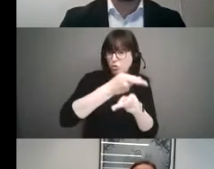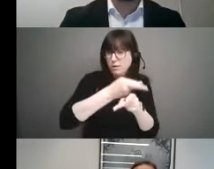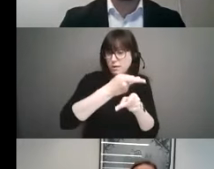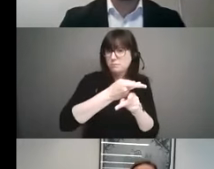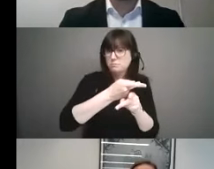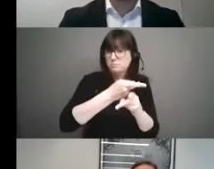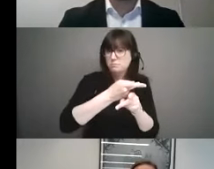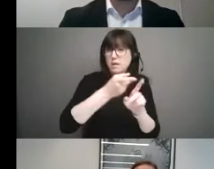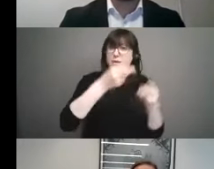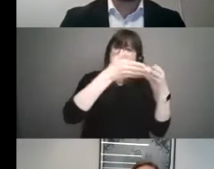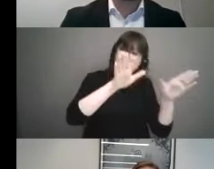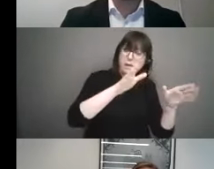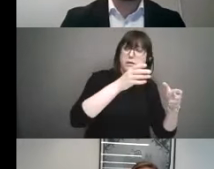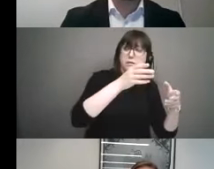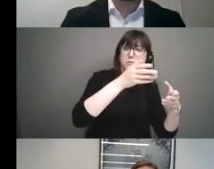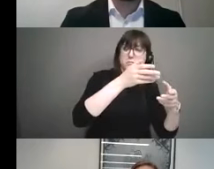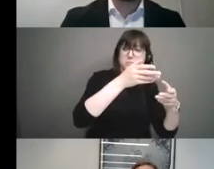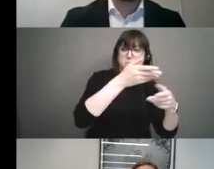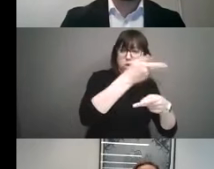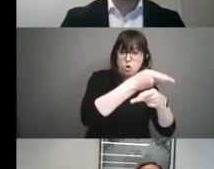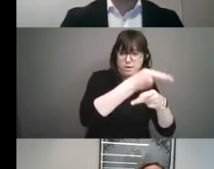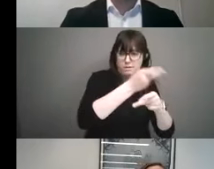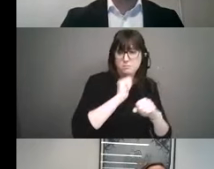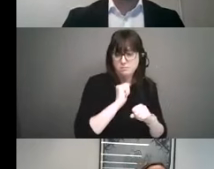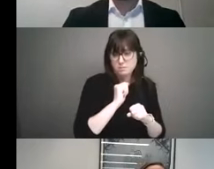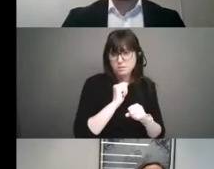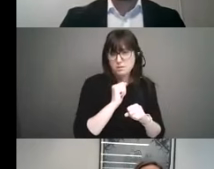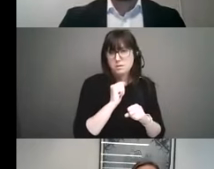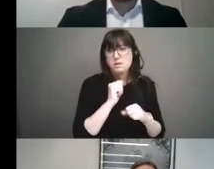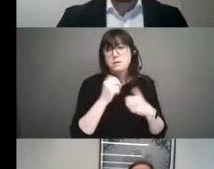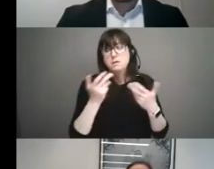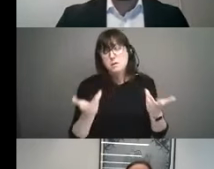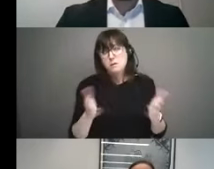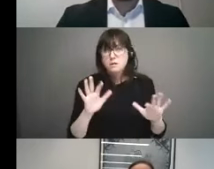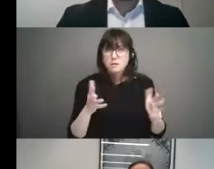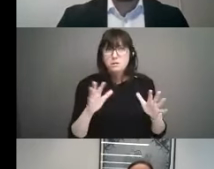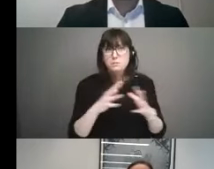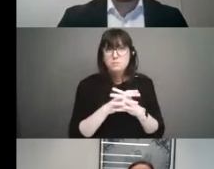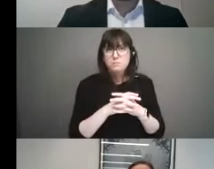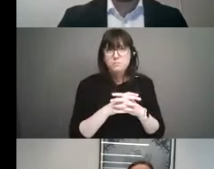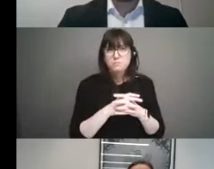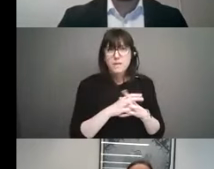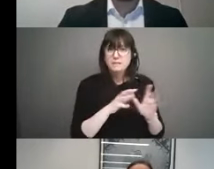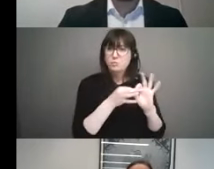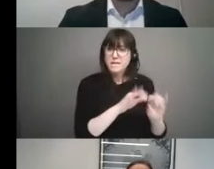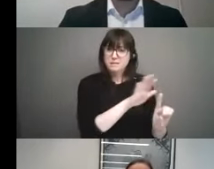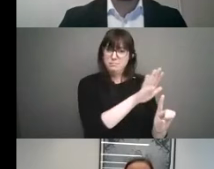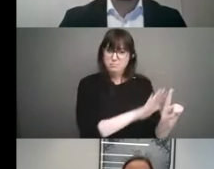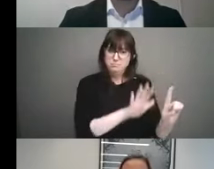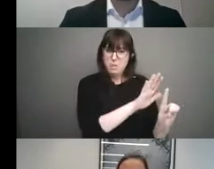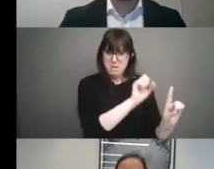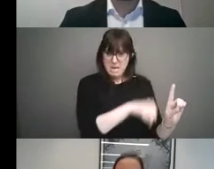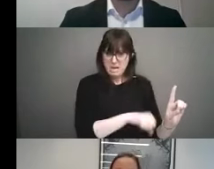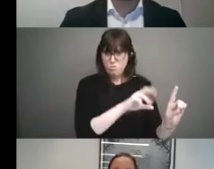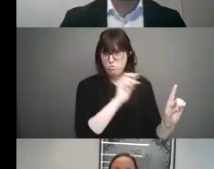guardian and trustee directly. So it is all based on capacity. Remember, I said that